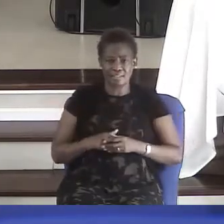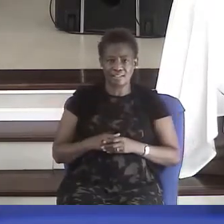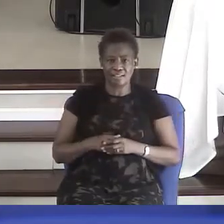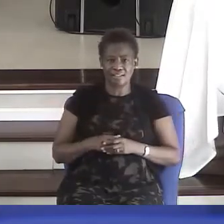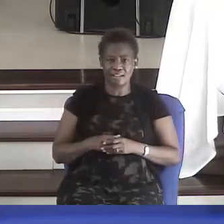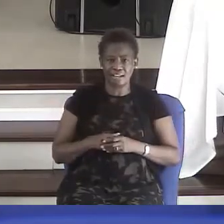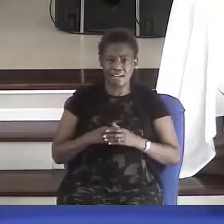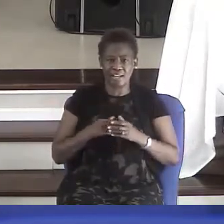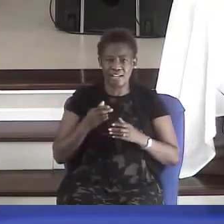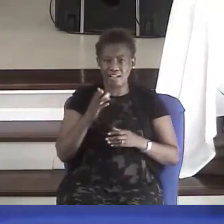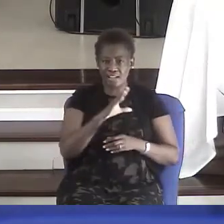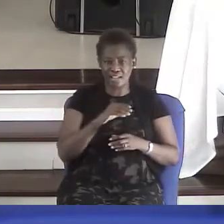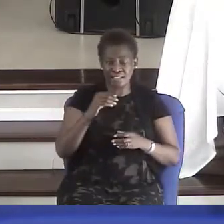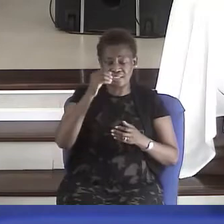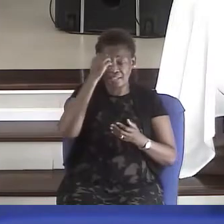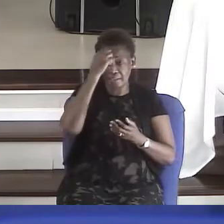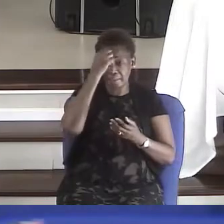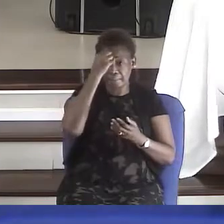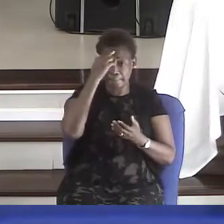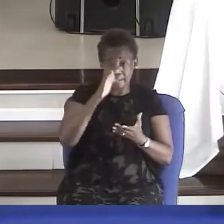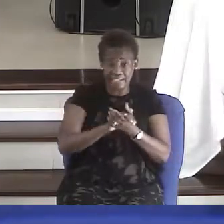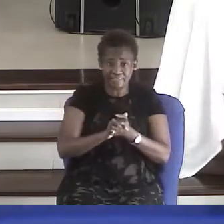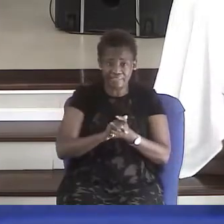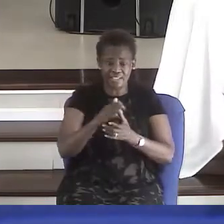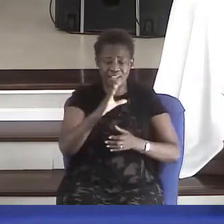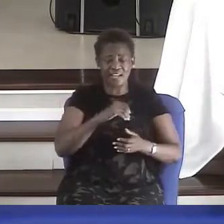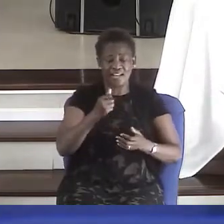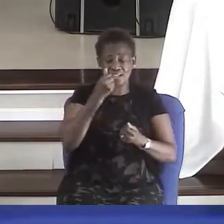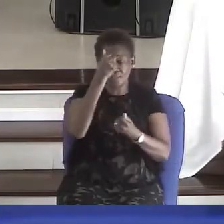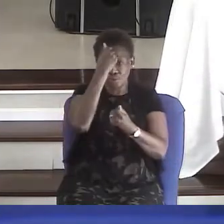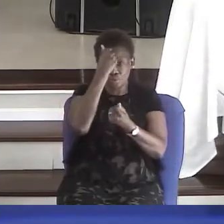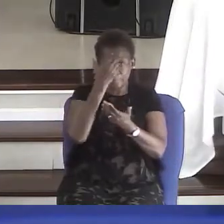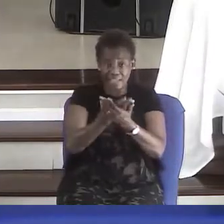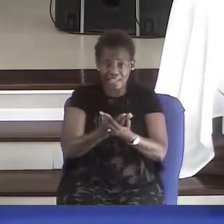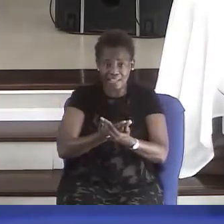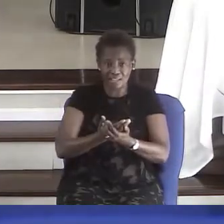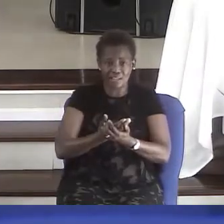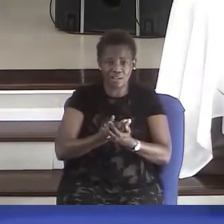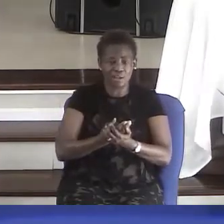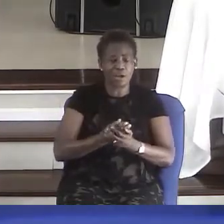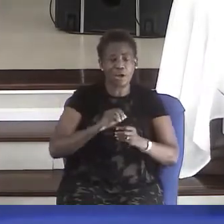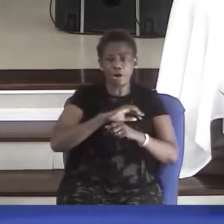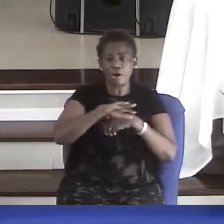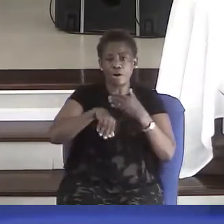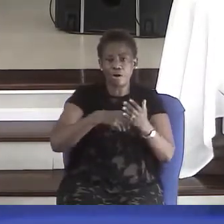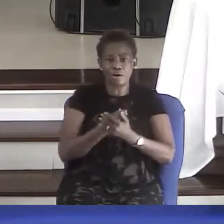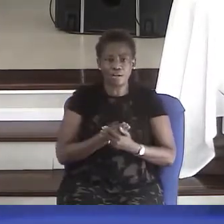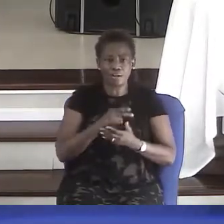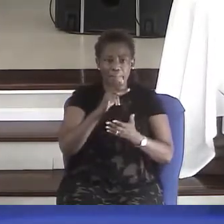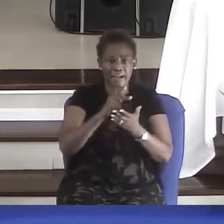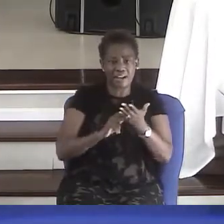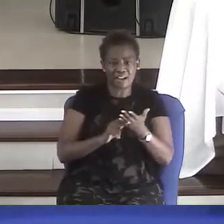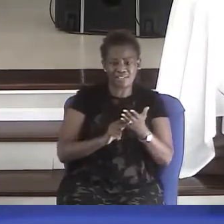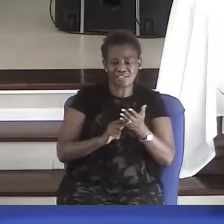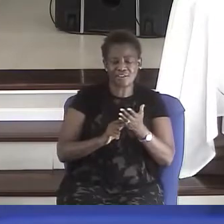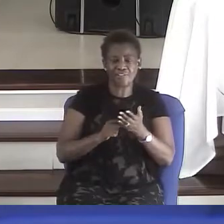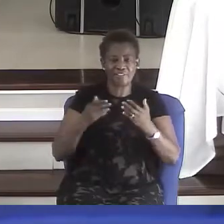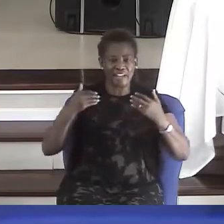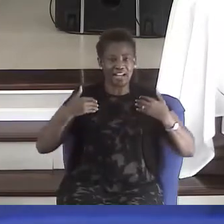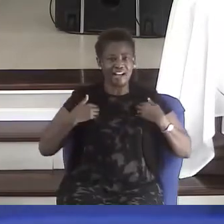and believing and obeying, all elements of faith we're talking about here. So holding forth